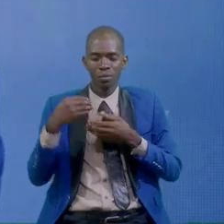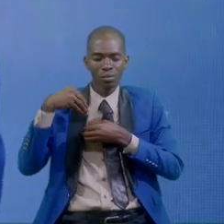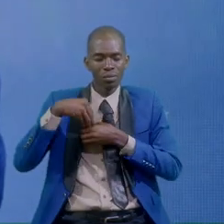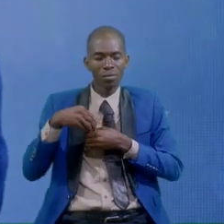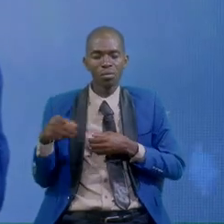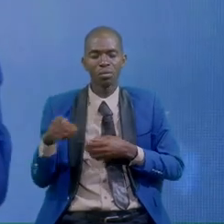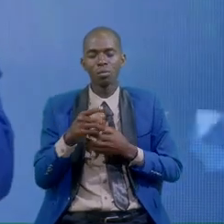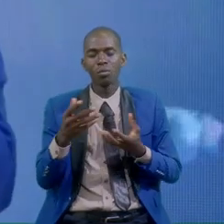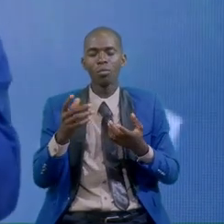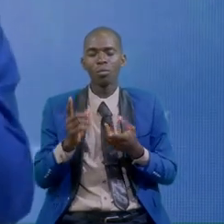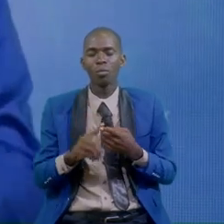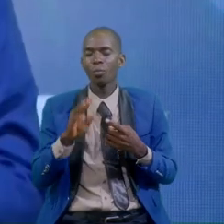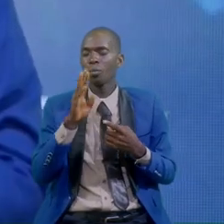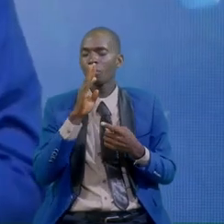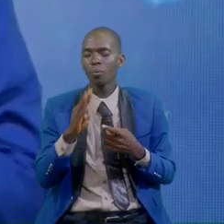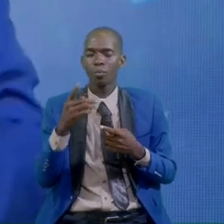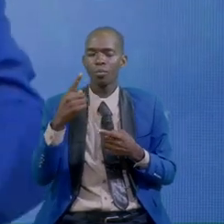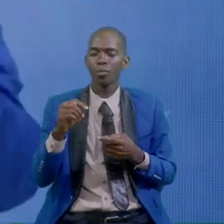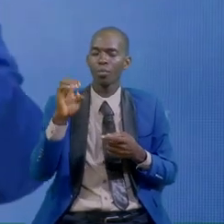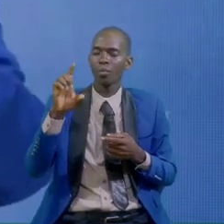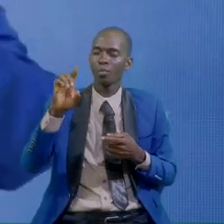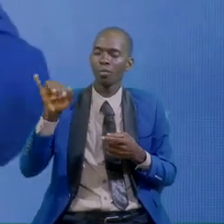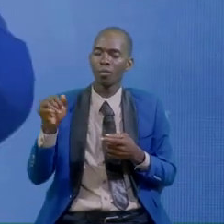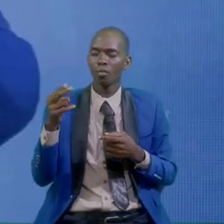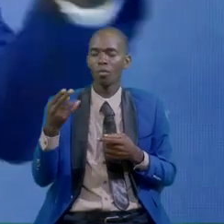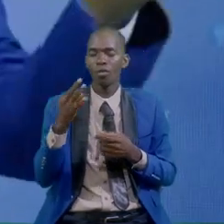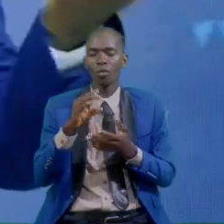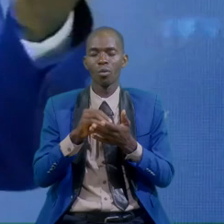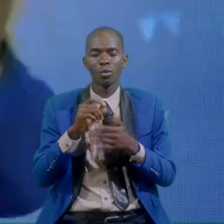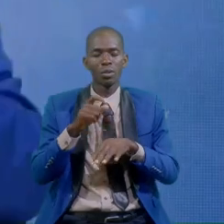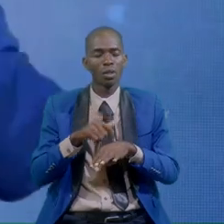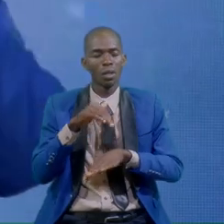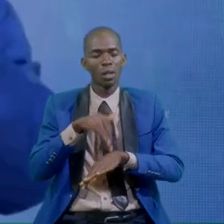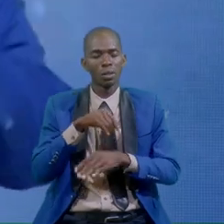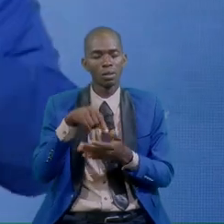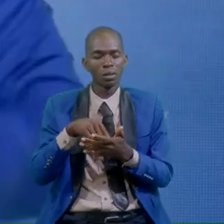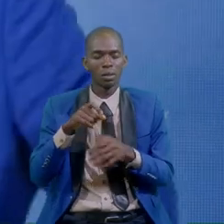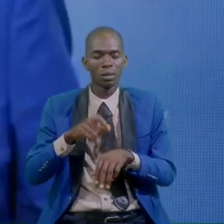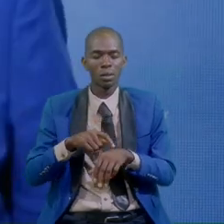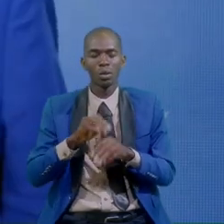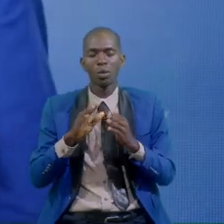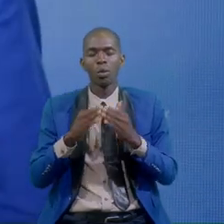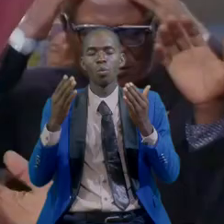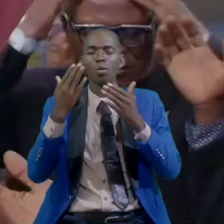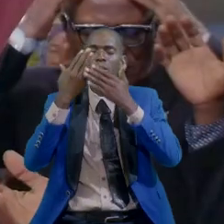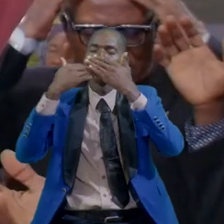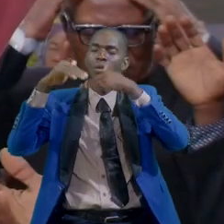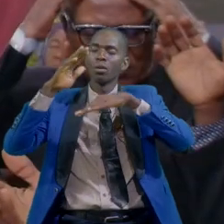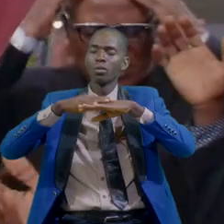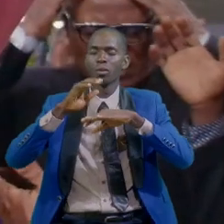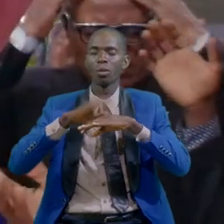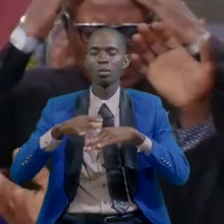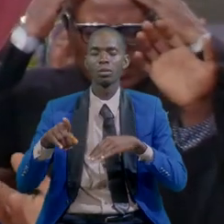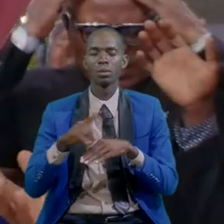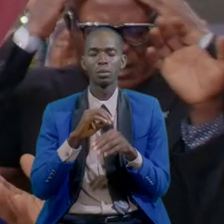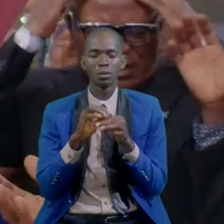the Elijah of their community at this time. Lord, open the heavens upon them in Jesus'